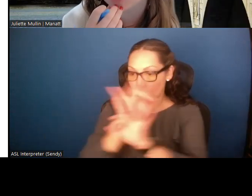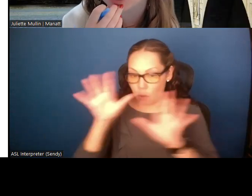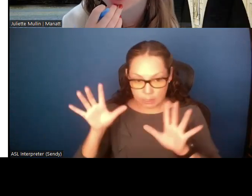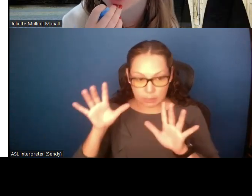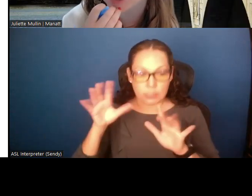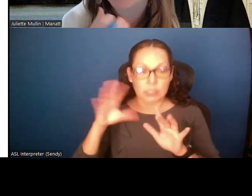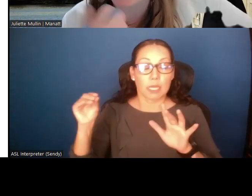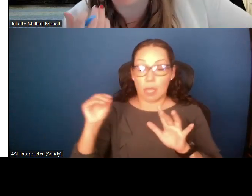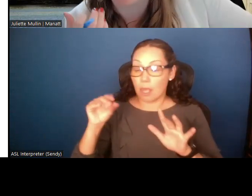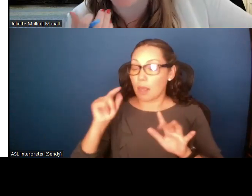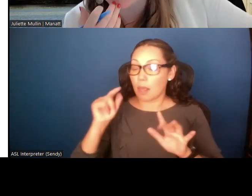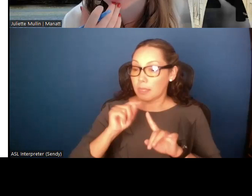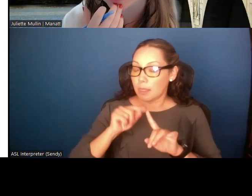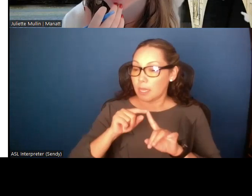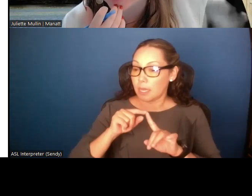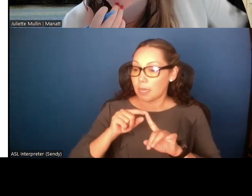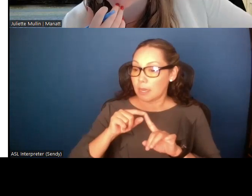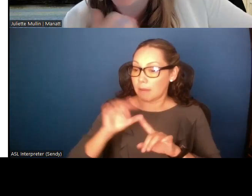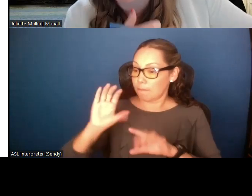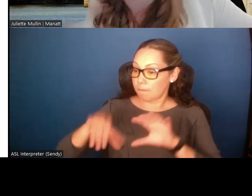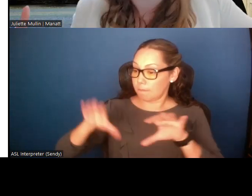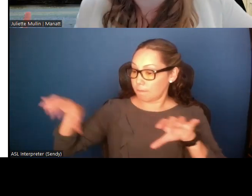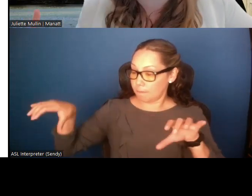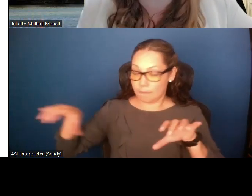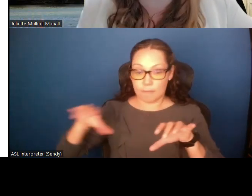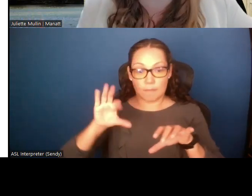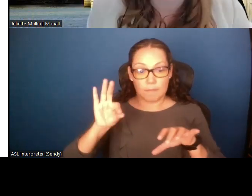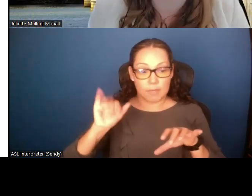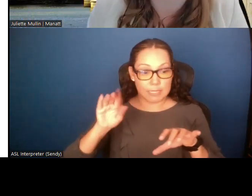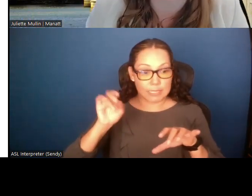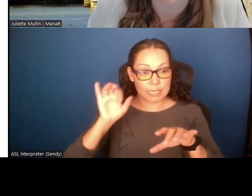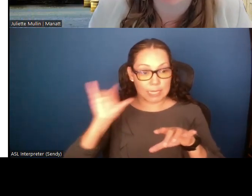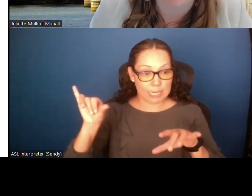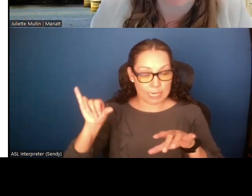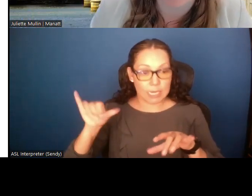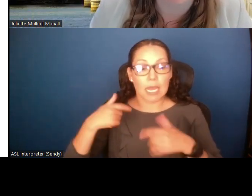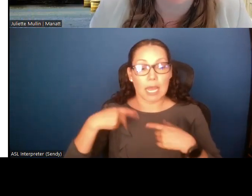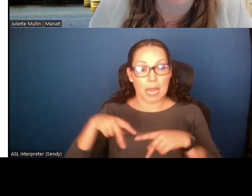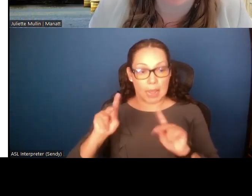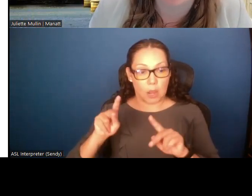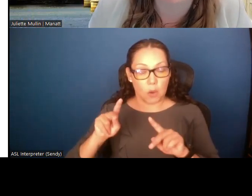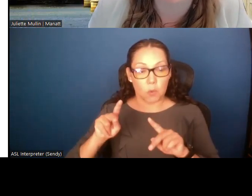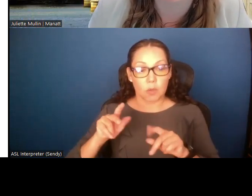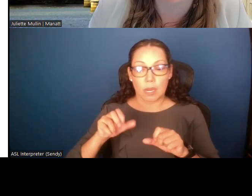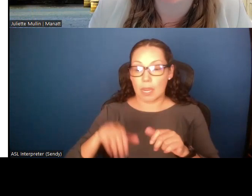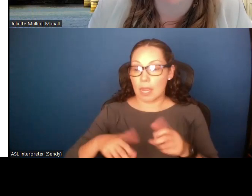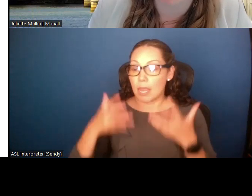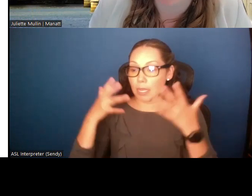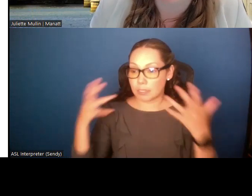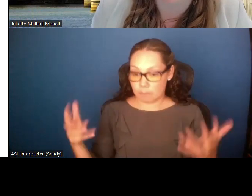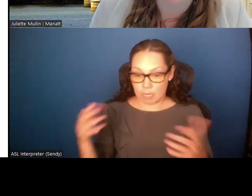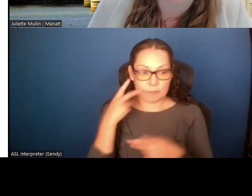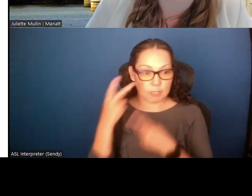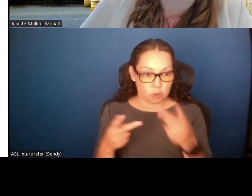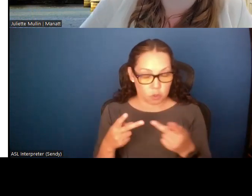facilities would allow as many visitors as the space allows and safety protocols allow, and should not limit